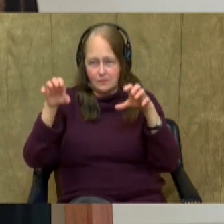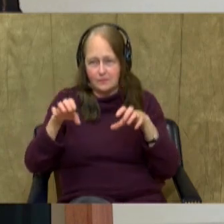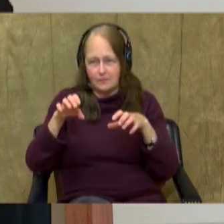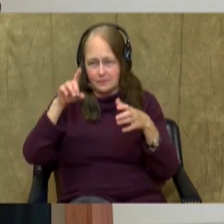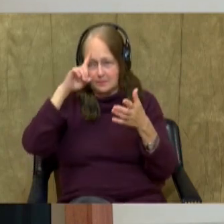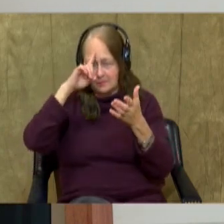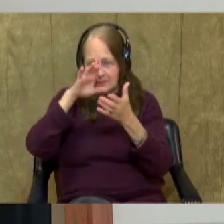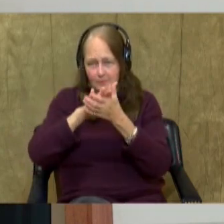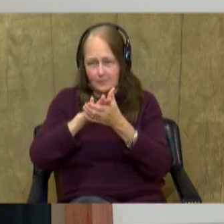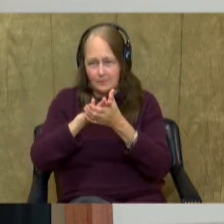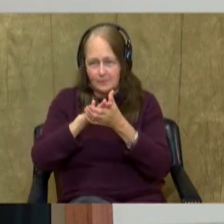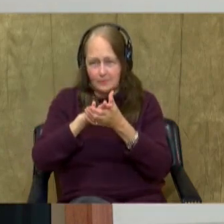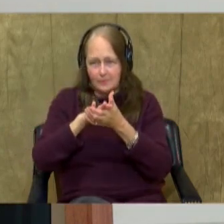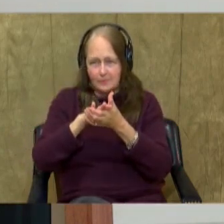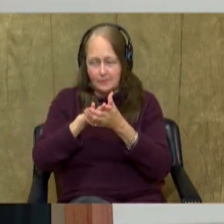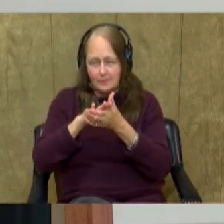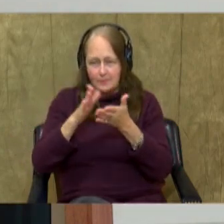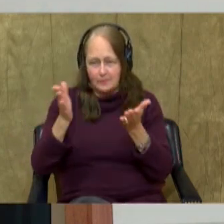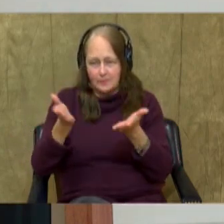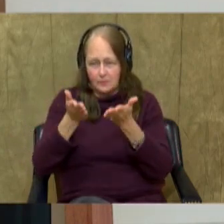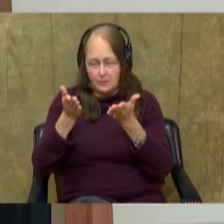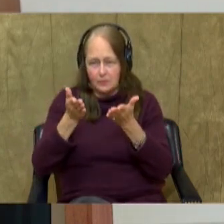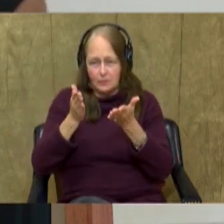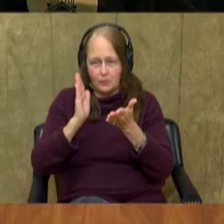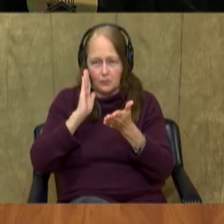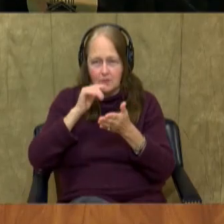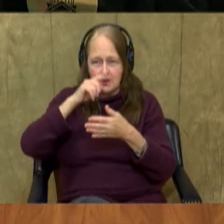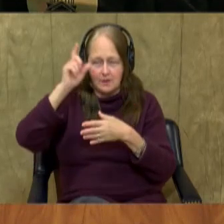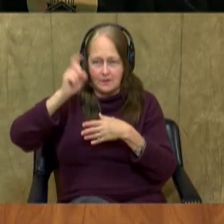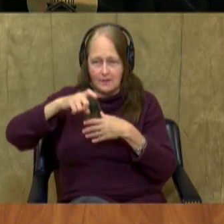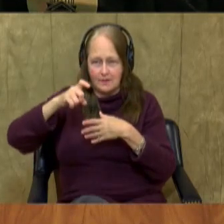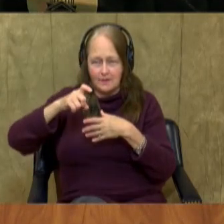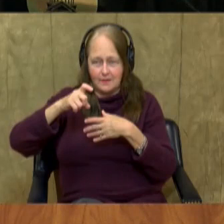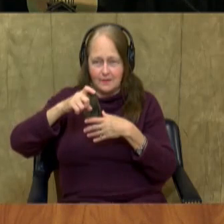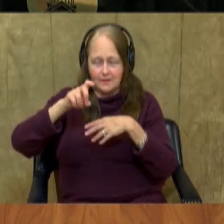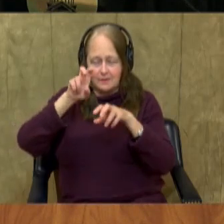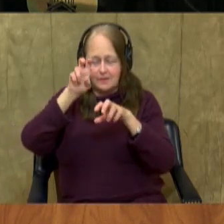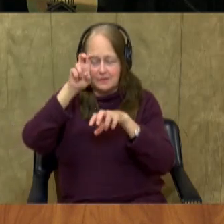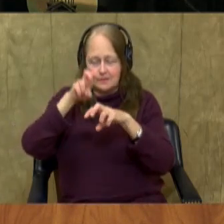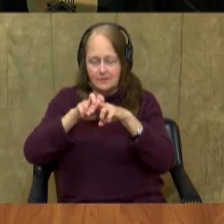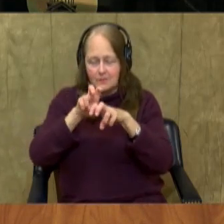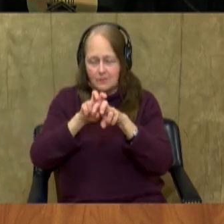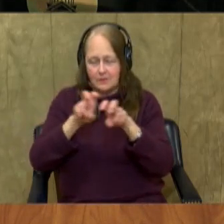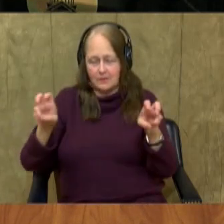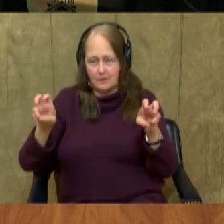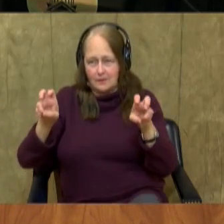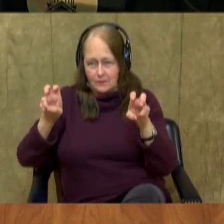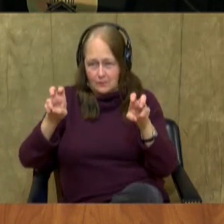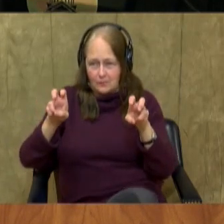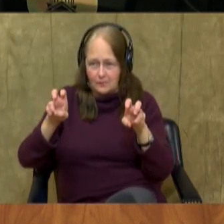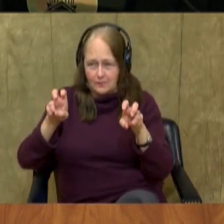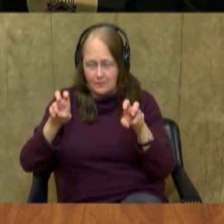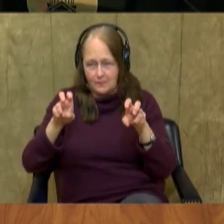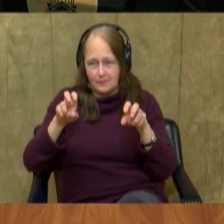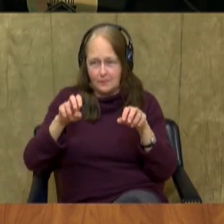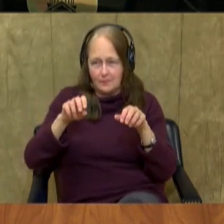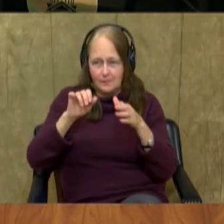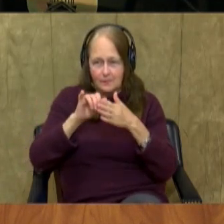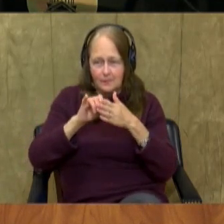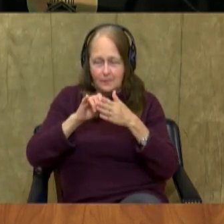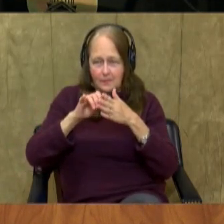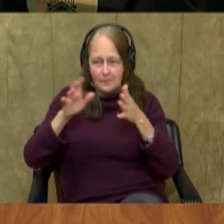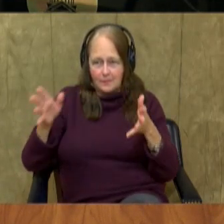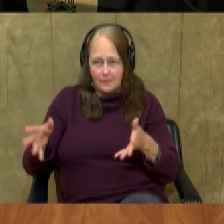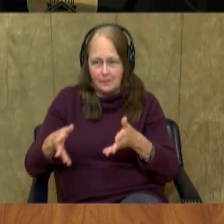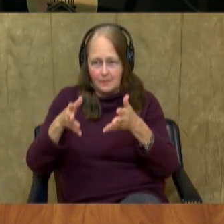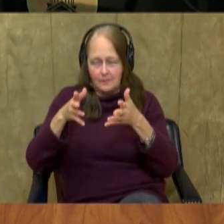believe it's this sentence here. We certainly don't need a bunch of couch potatoes sitting around. I don't want to see that. Just big,